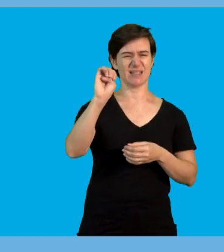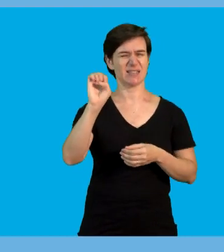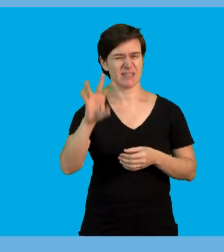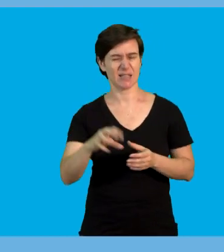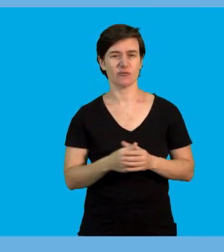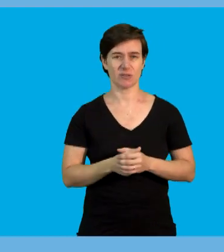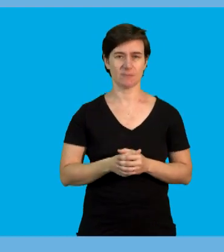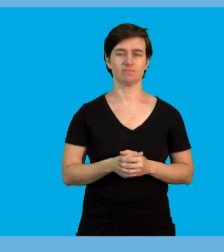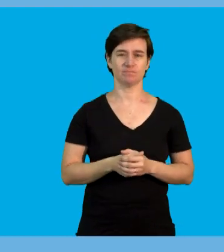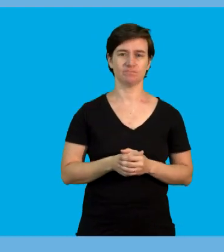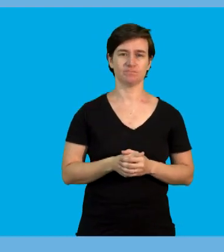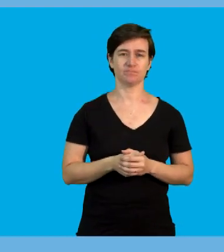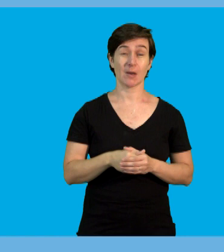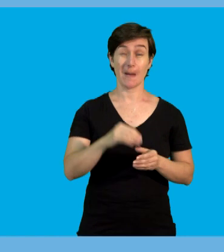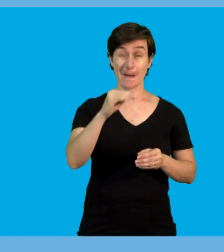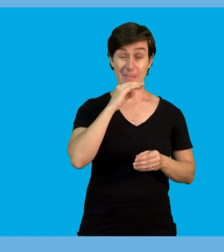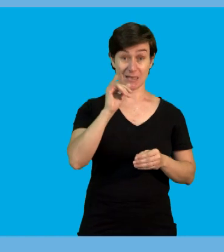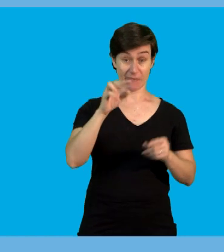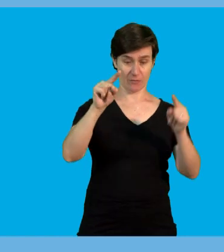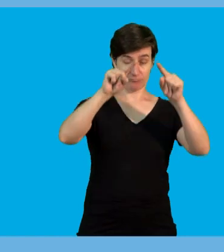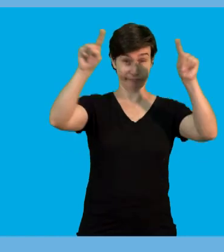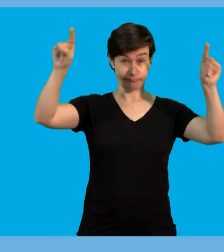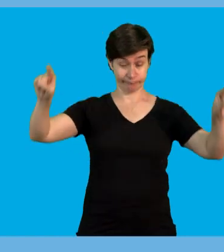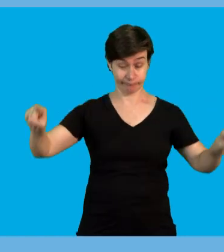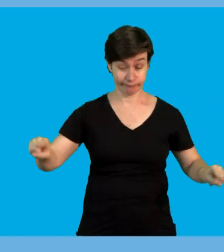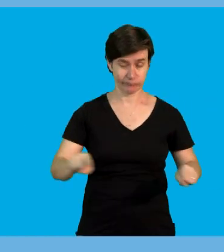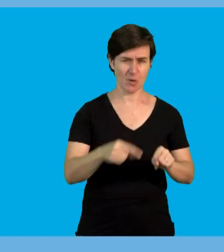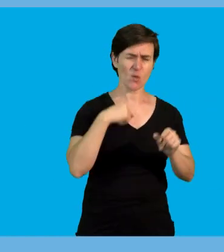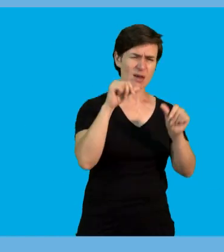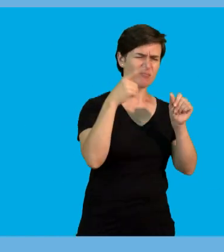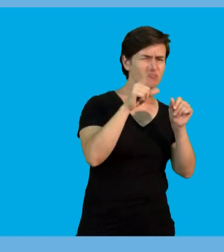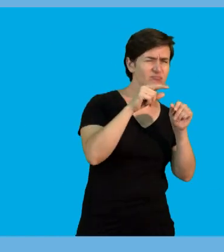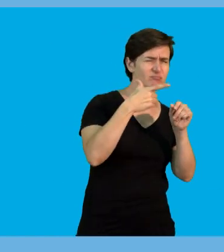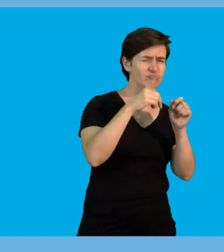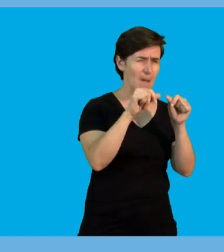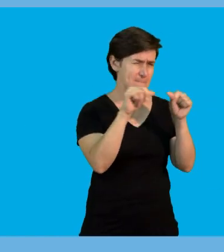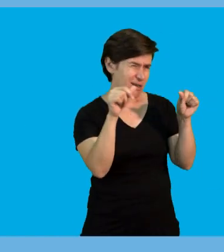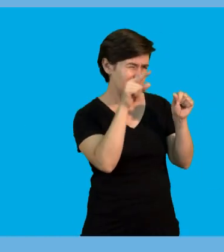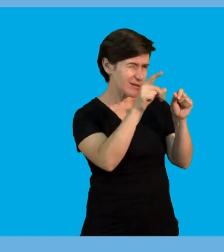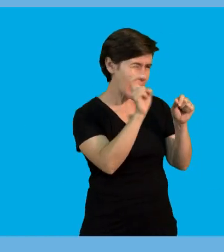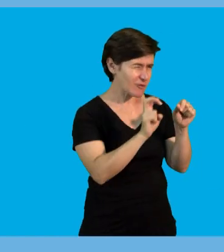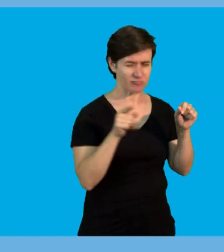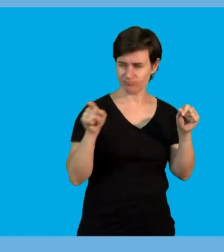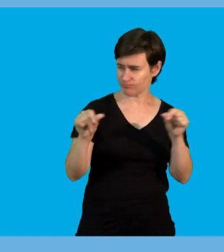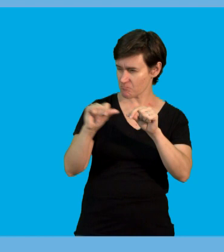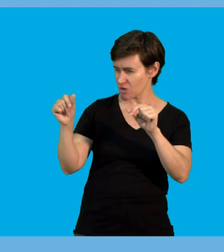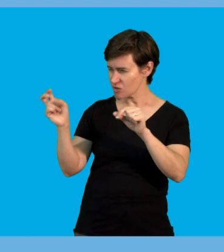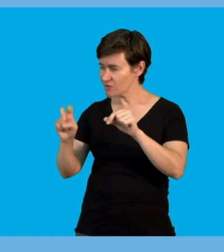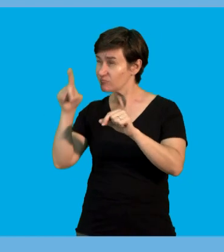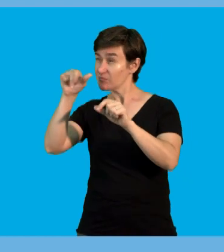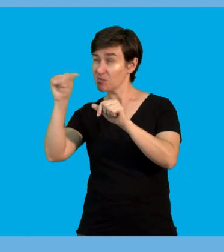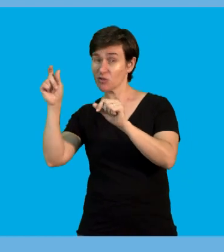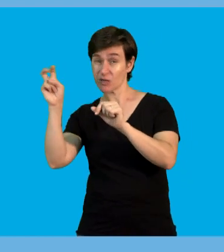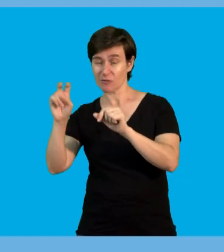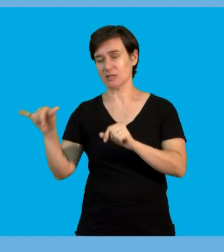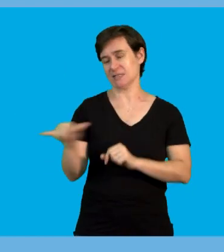the current that we're measuring at any point is going to be the same throughout. So the current measured at any point